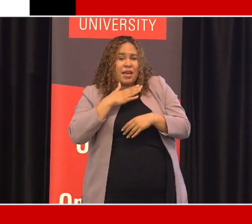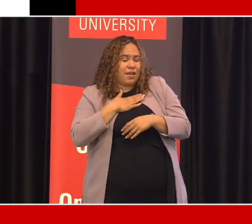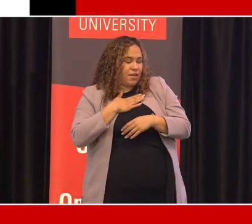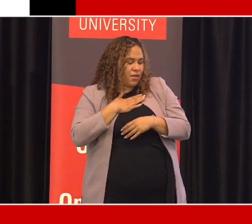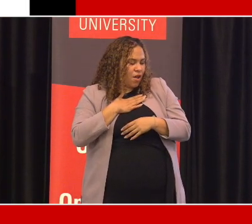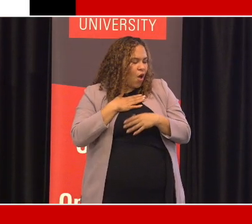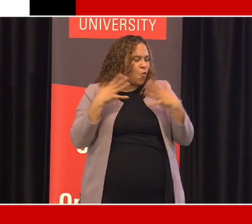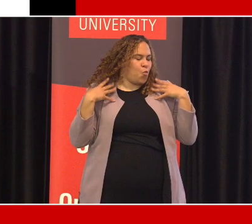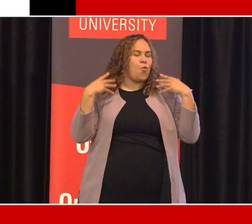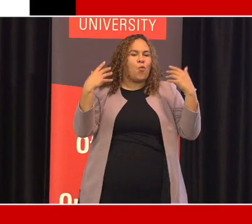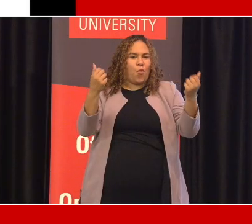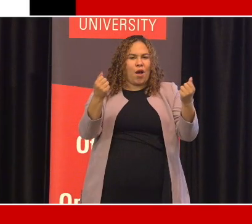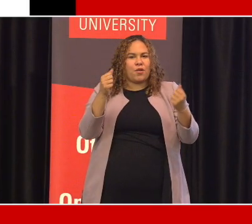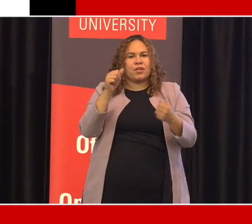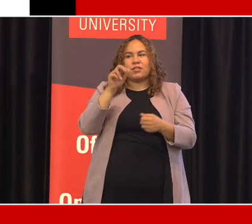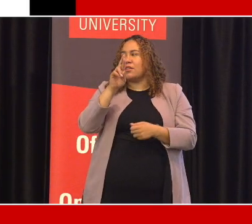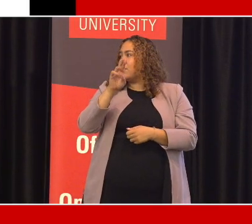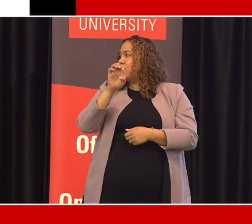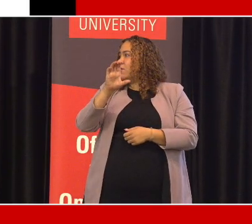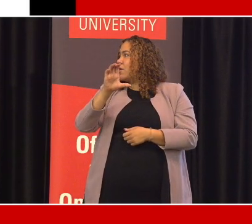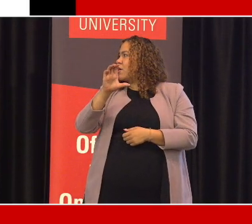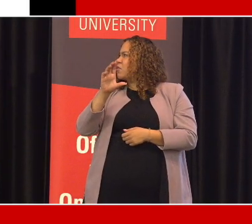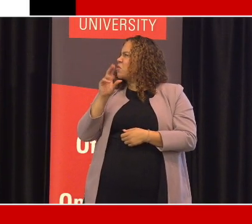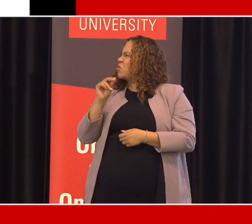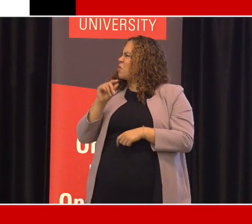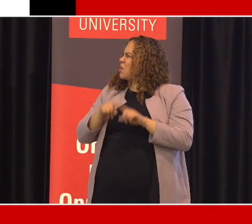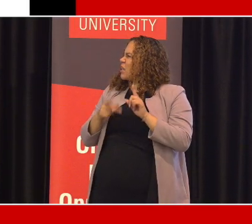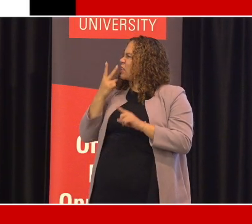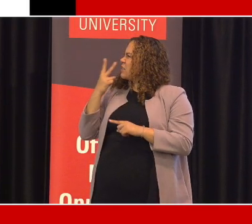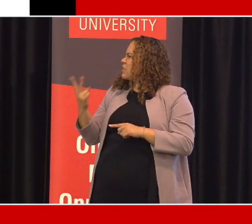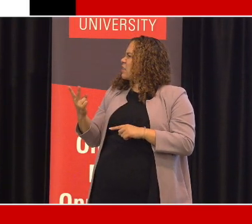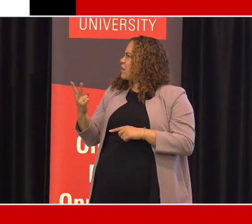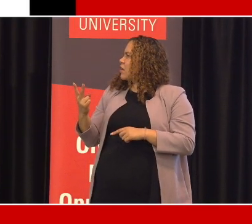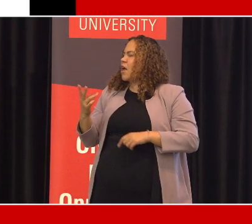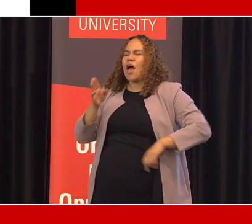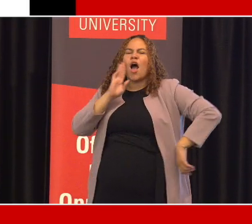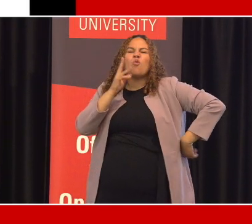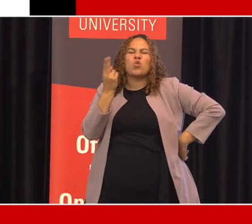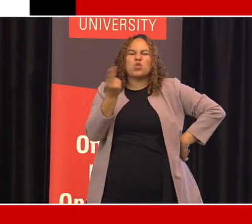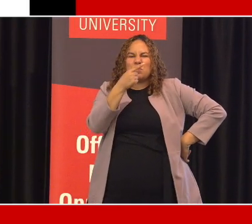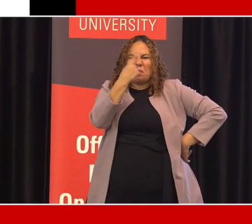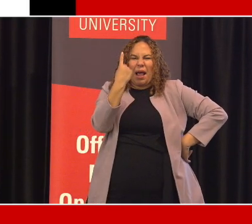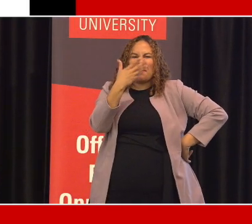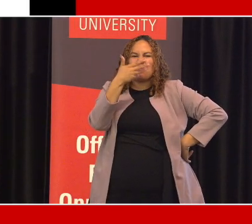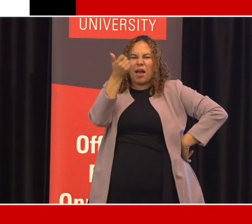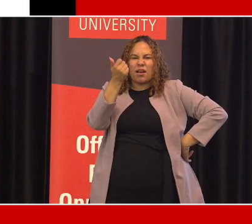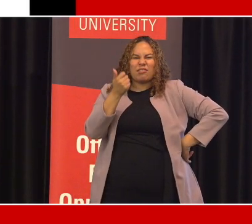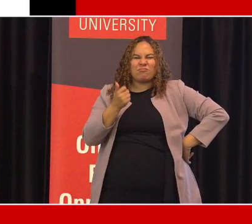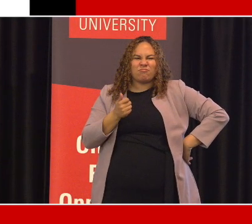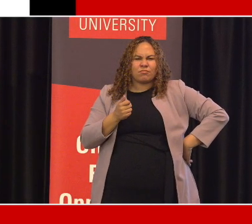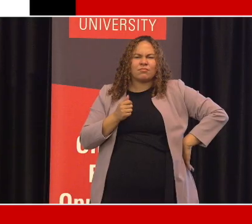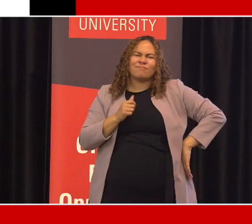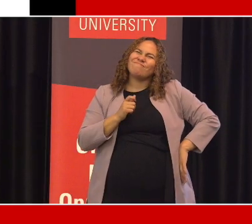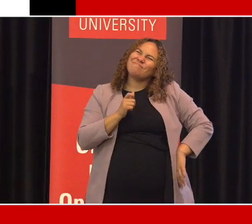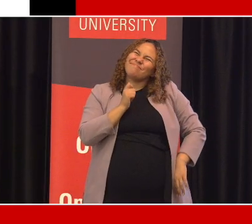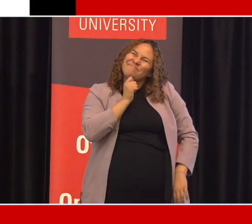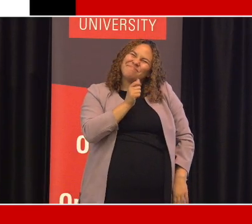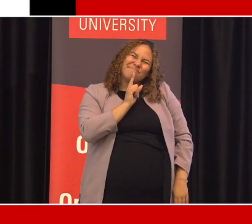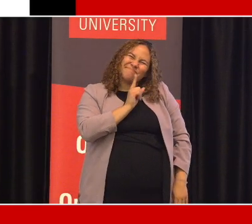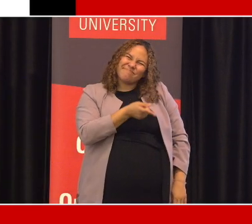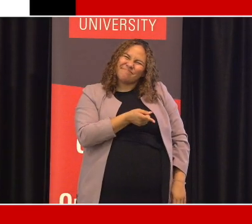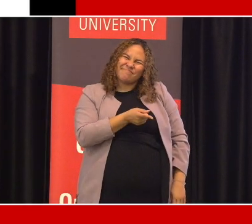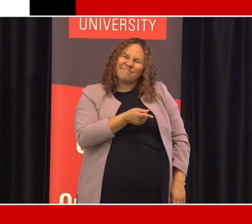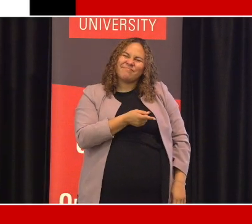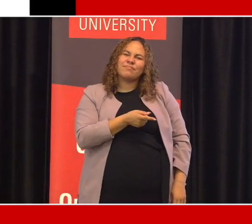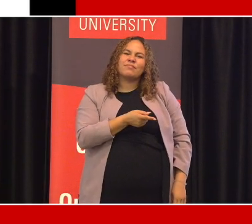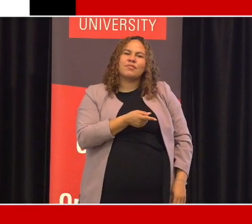and recreation? No. A lot of people say, well, I'm going to use black. That's going to be better. Not really.